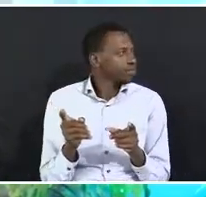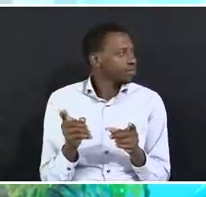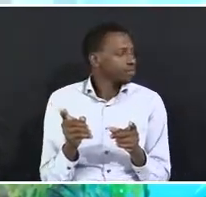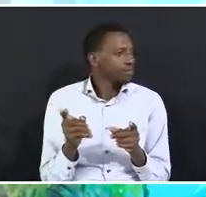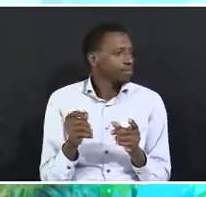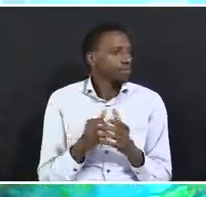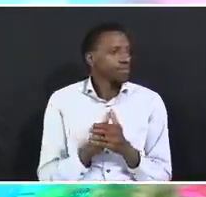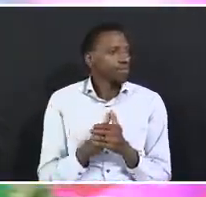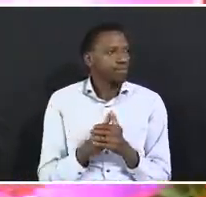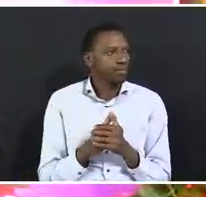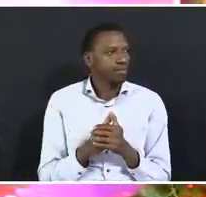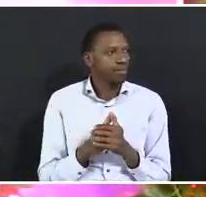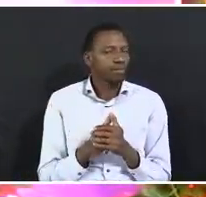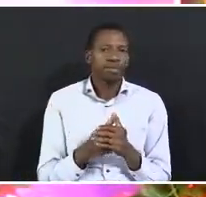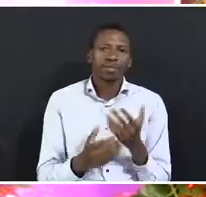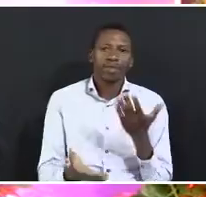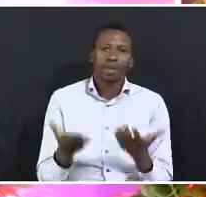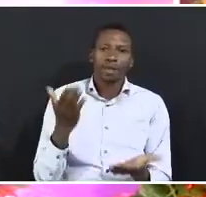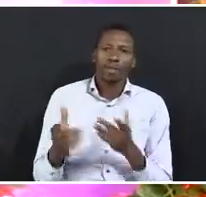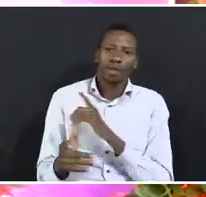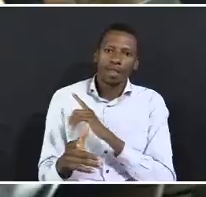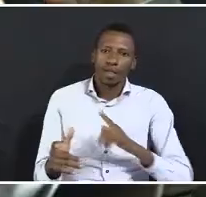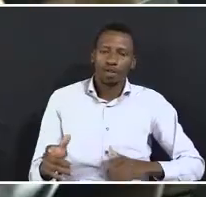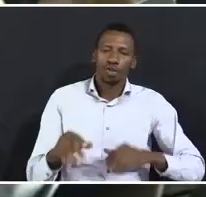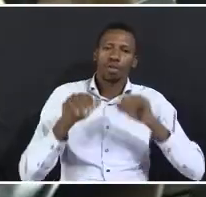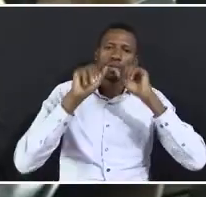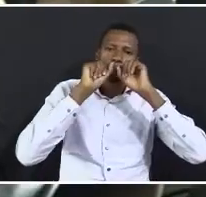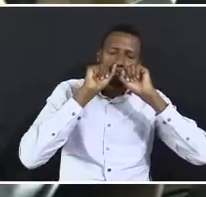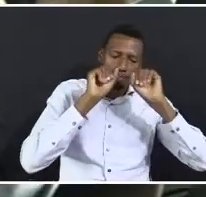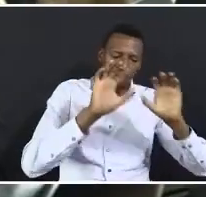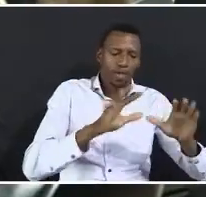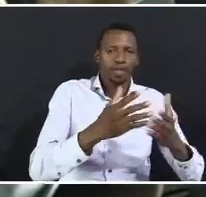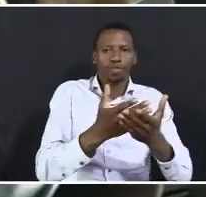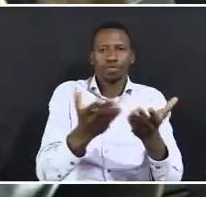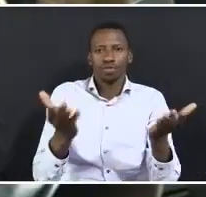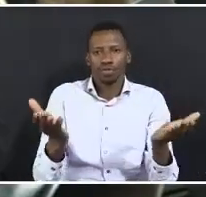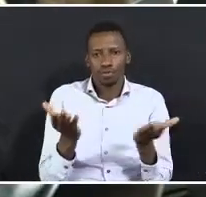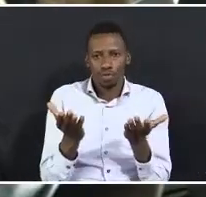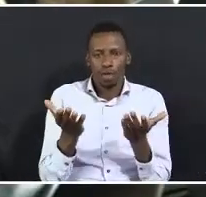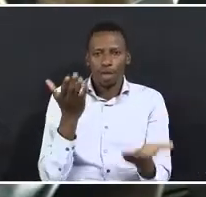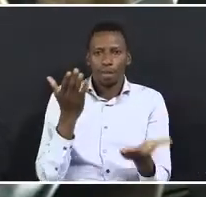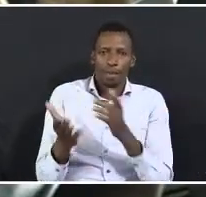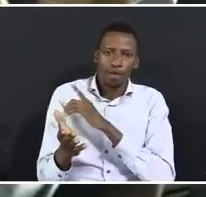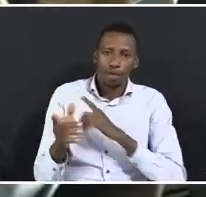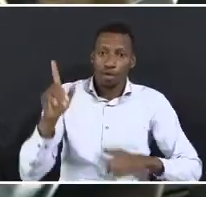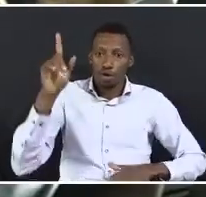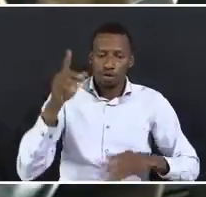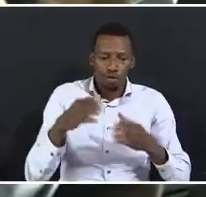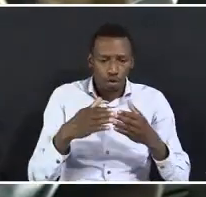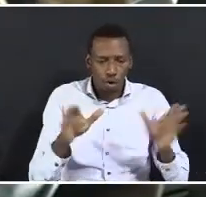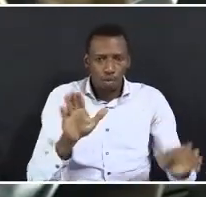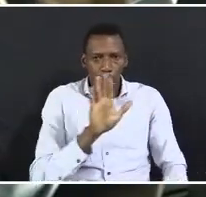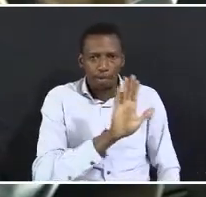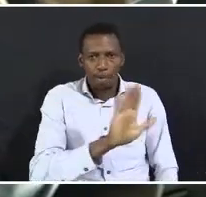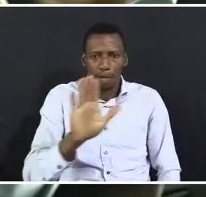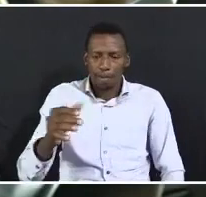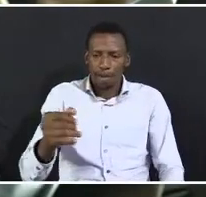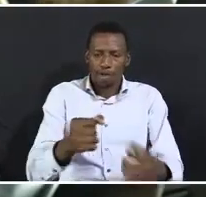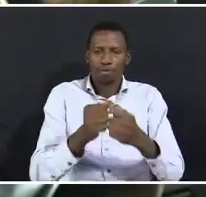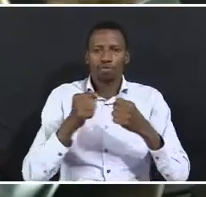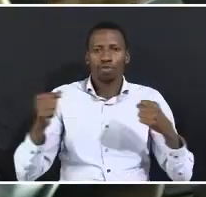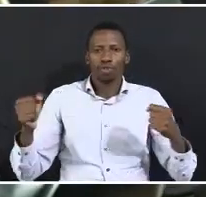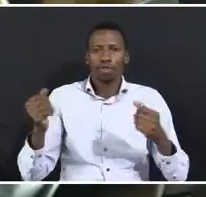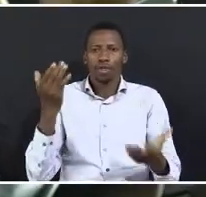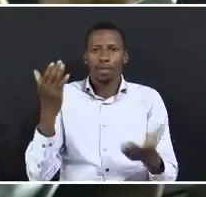row. May the Lord bless you. May the Lord open your doors. May the Lord bless your